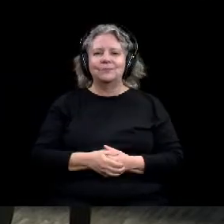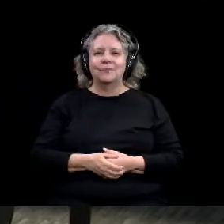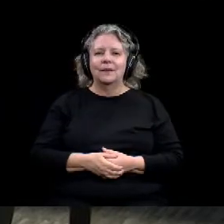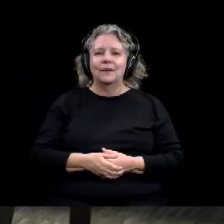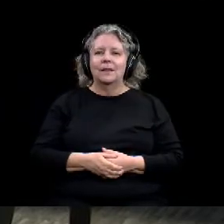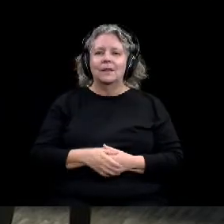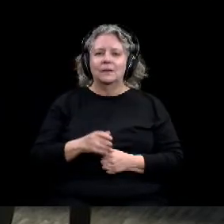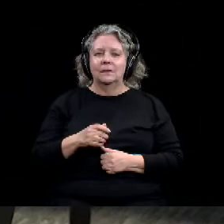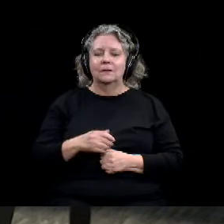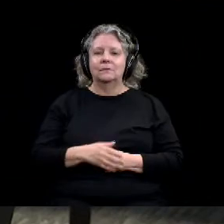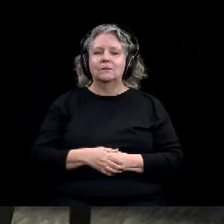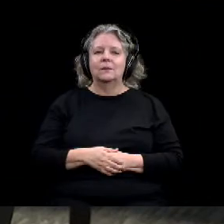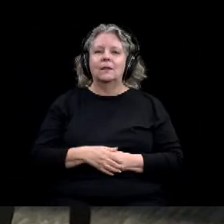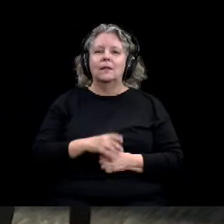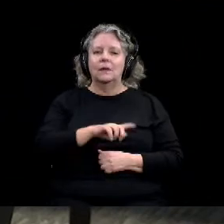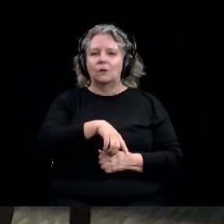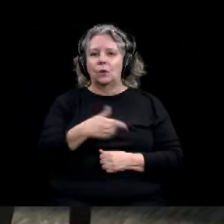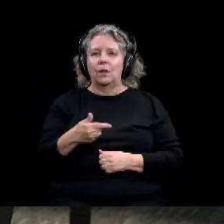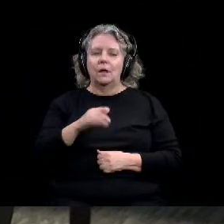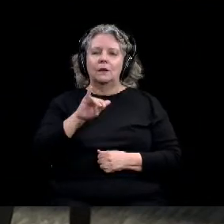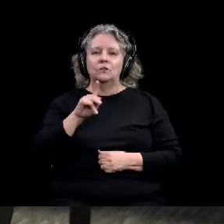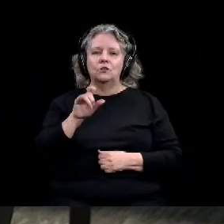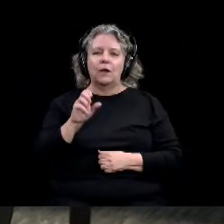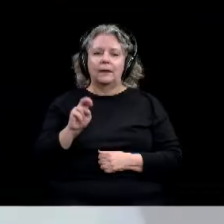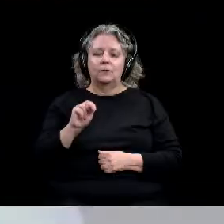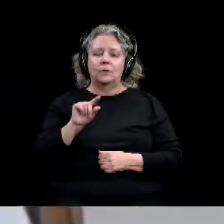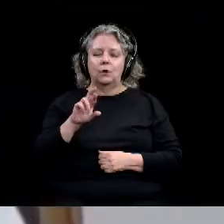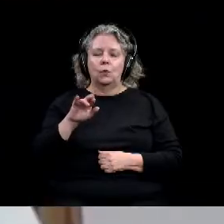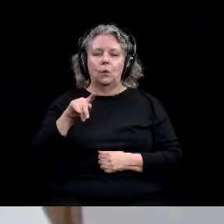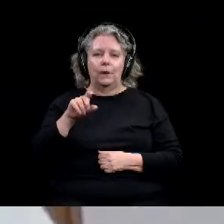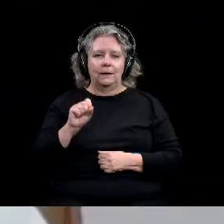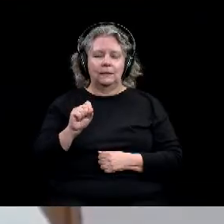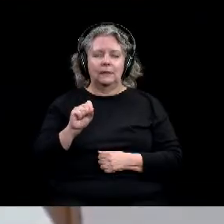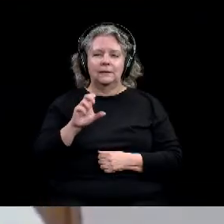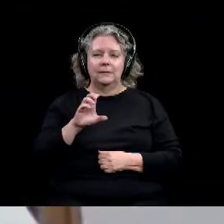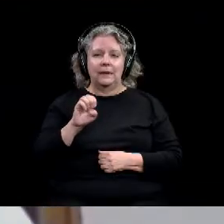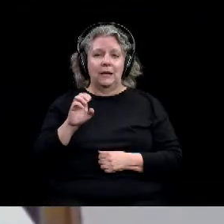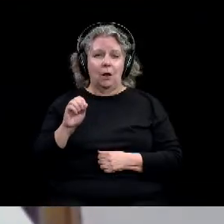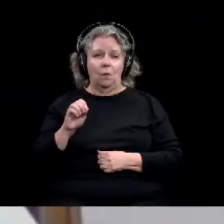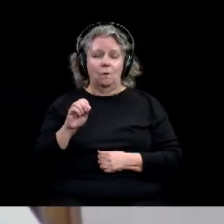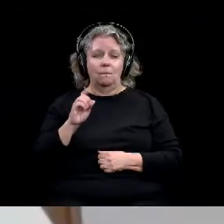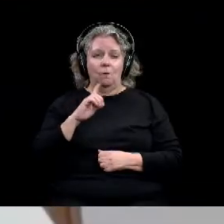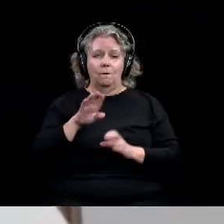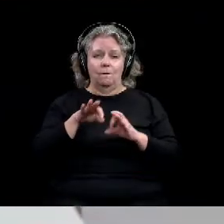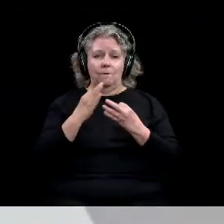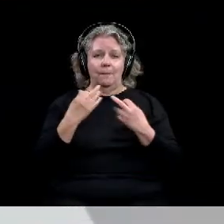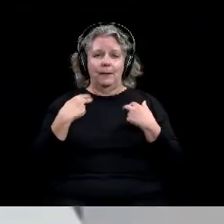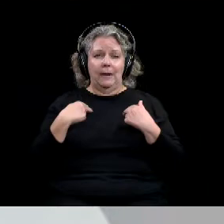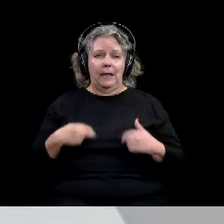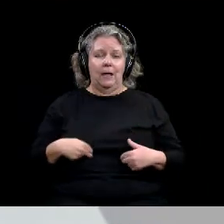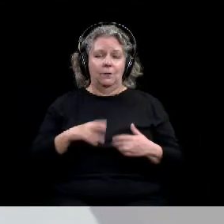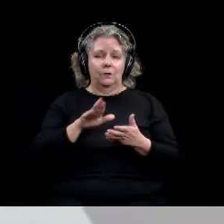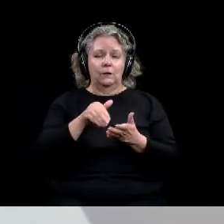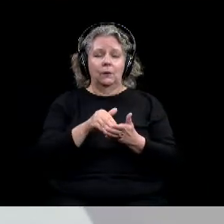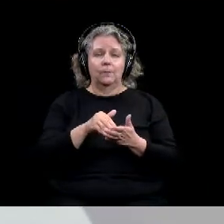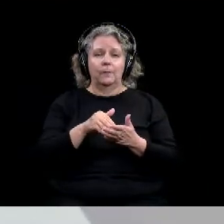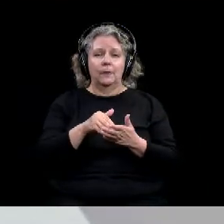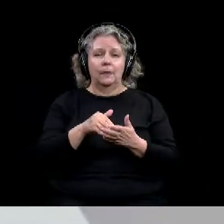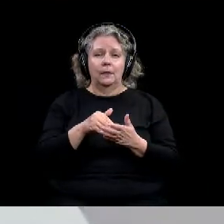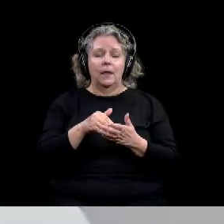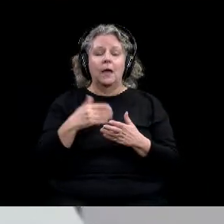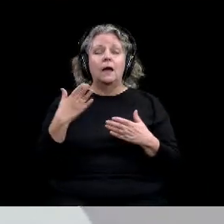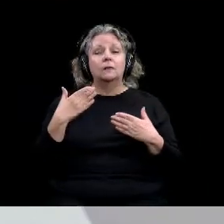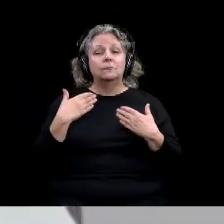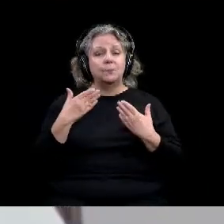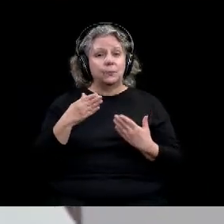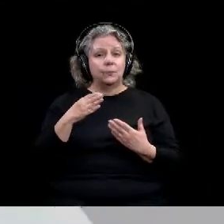Health Center. Dr. Griggs. Thank you. And Larry, and before Dr. Patillo,